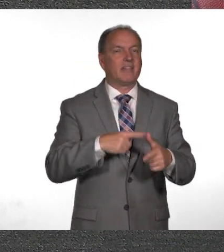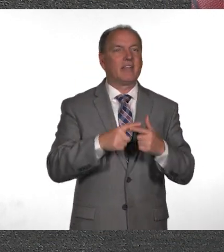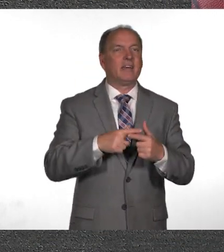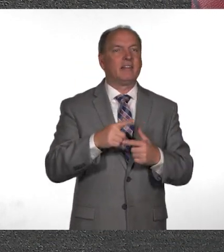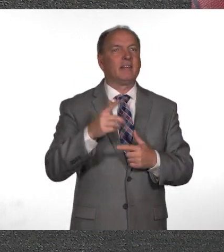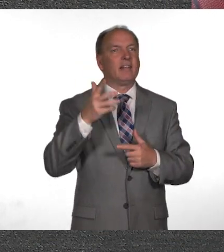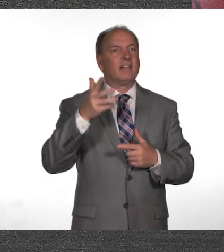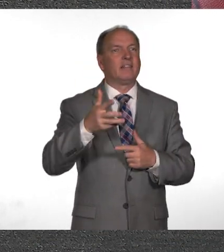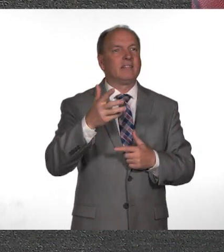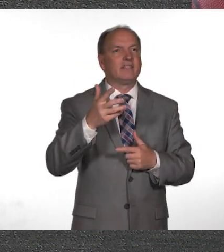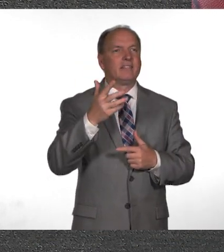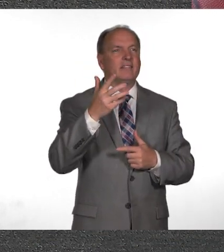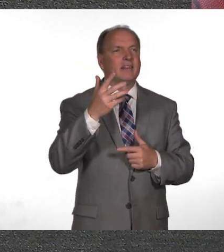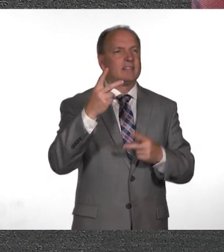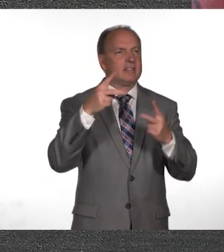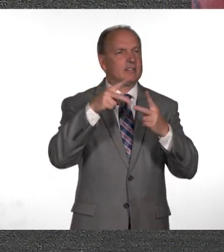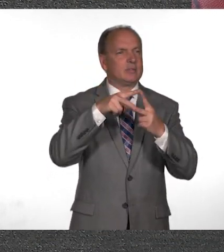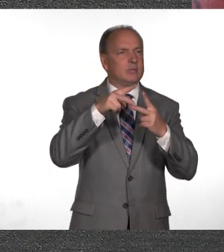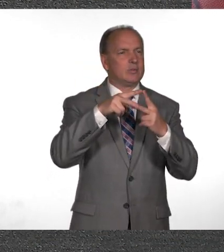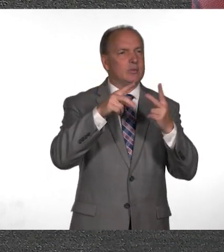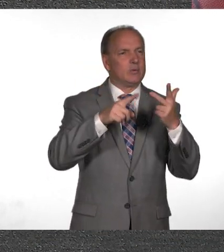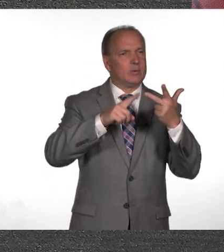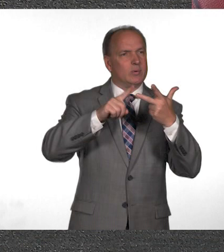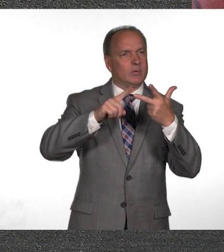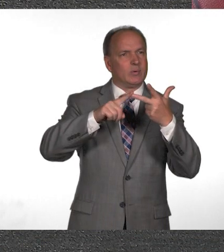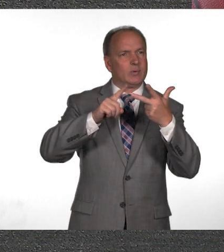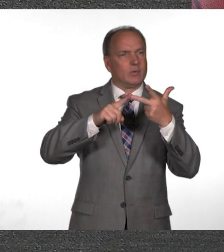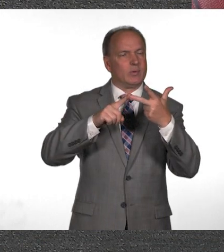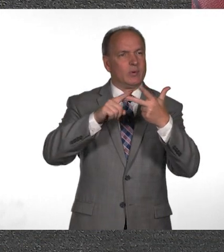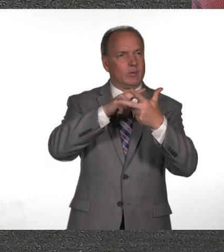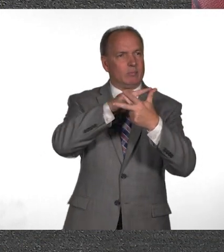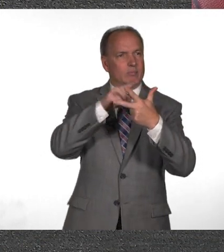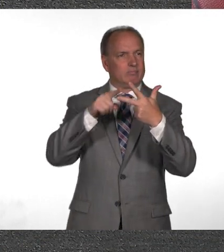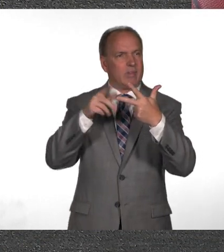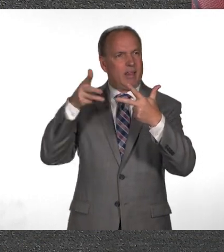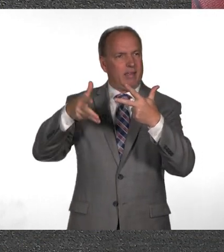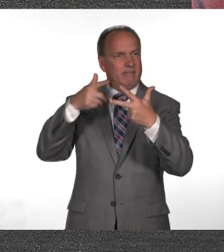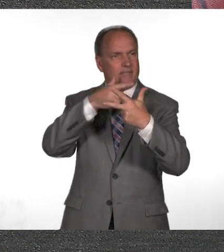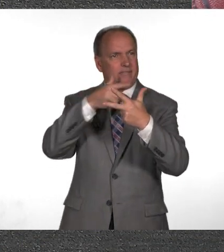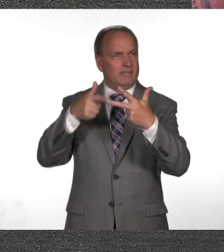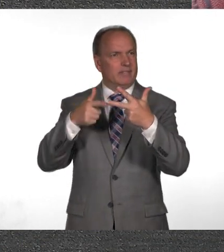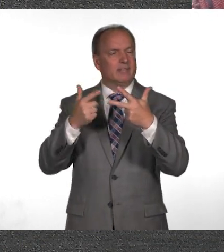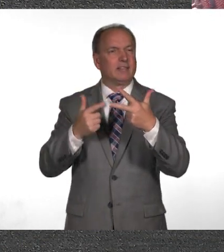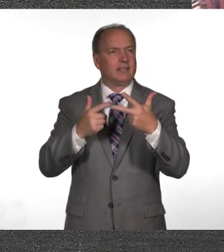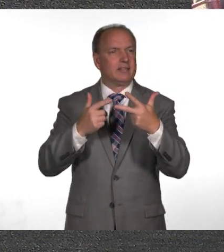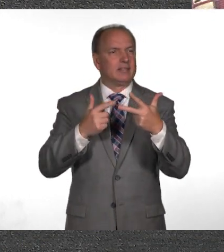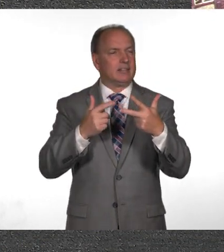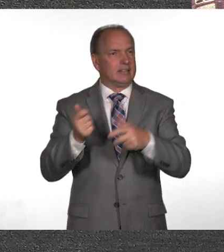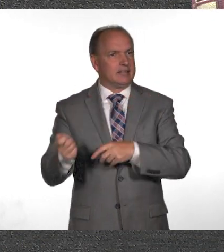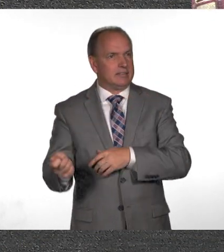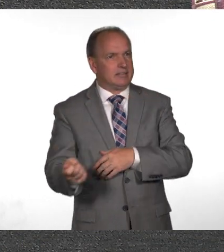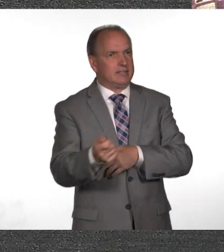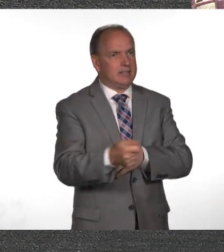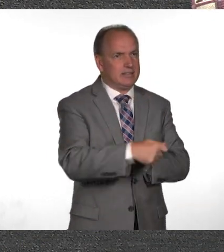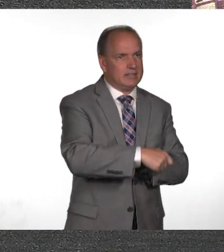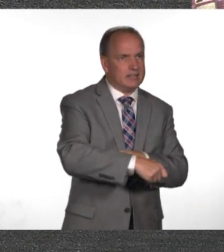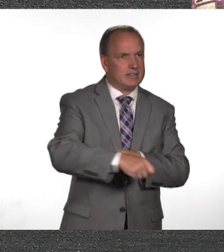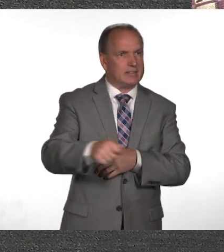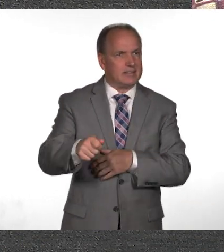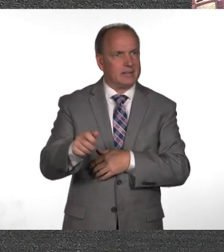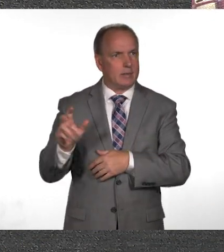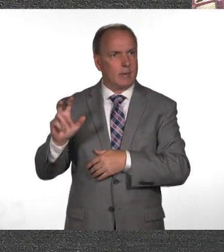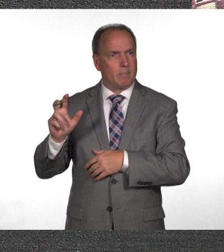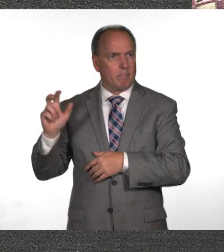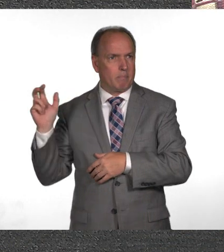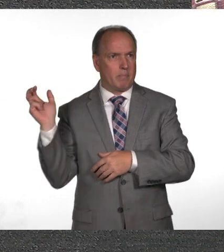got these two. We've got the tennis ball, the baseball, and the golf ball. Which one do